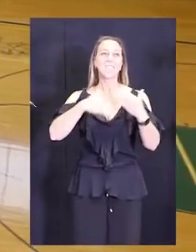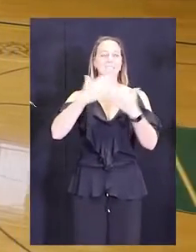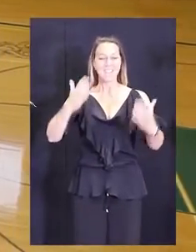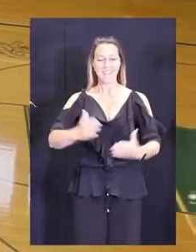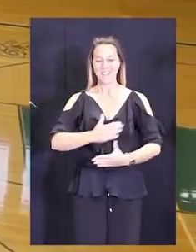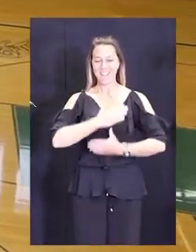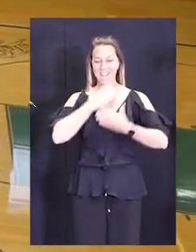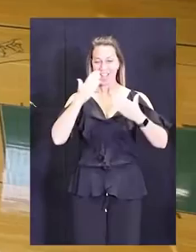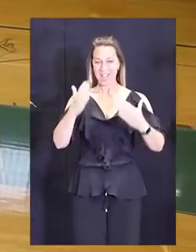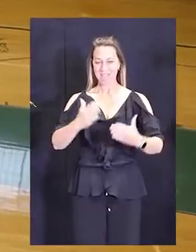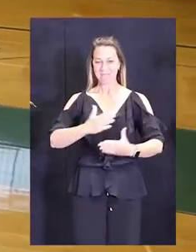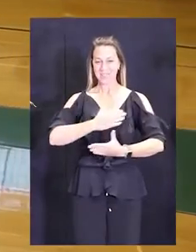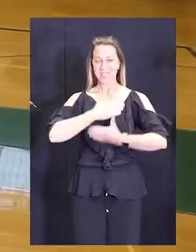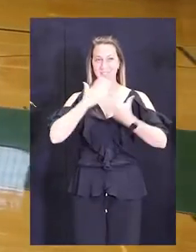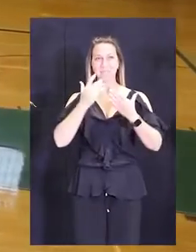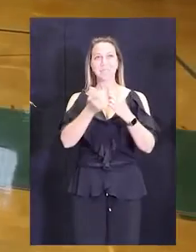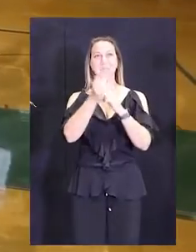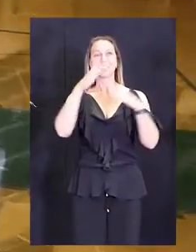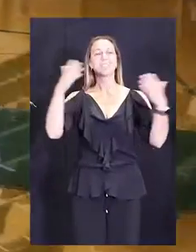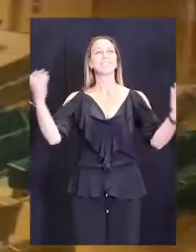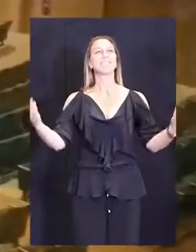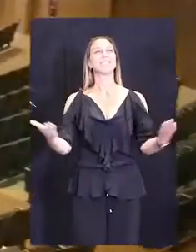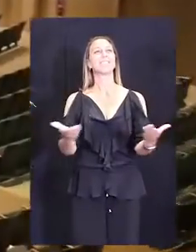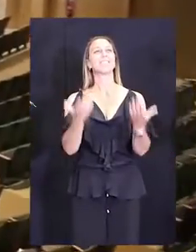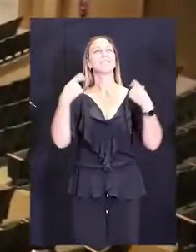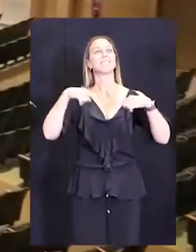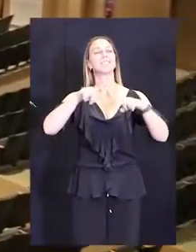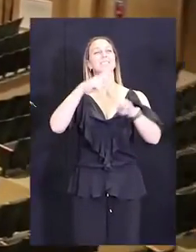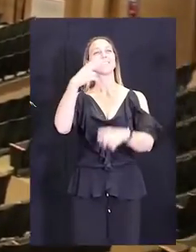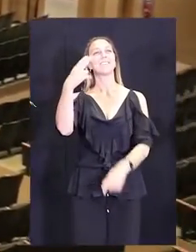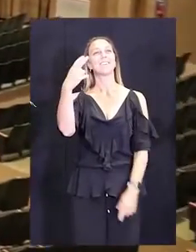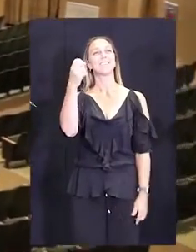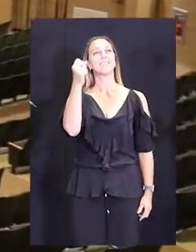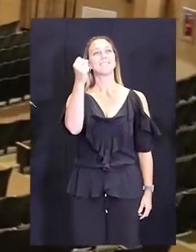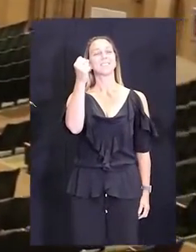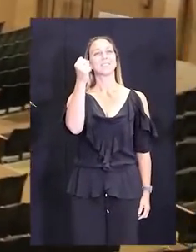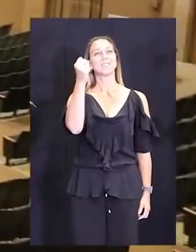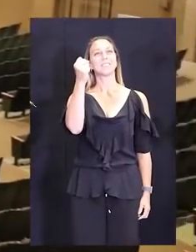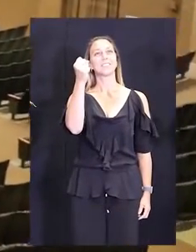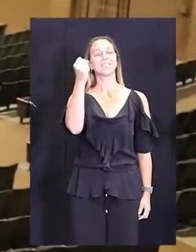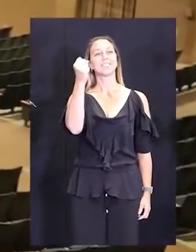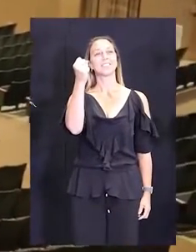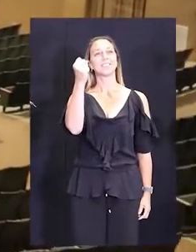best of all our happy high school